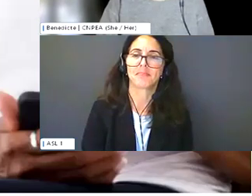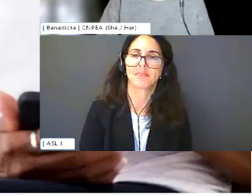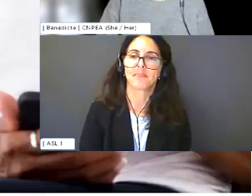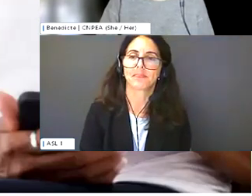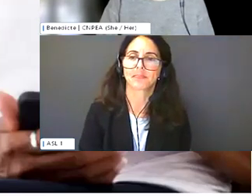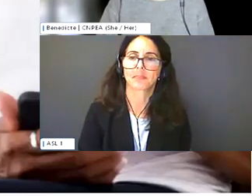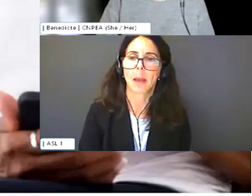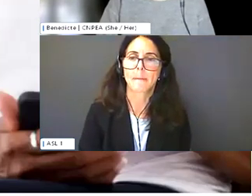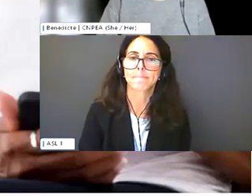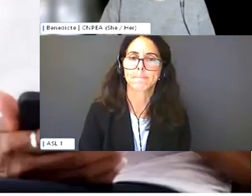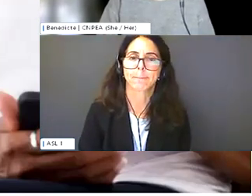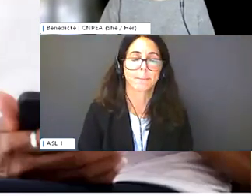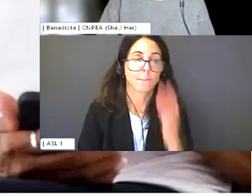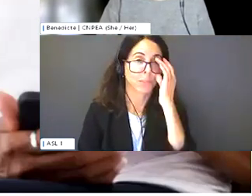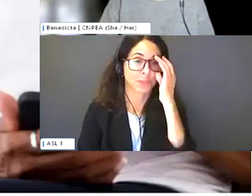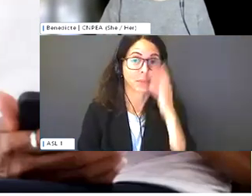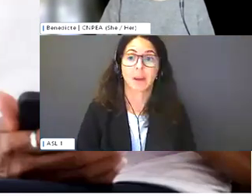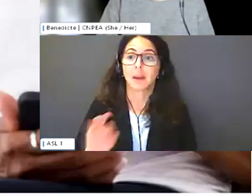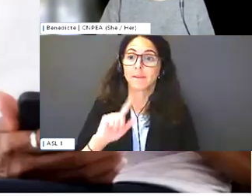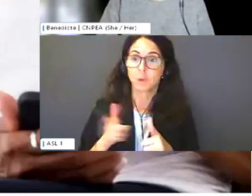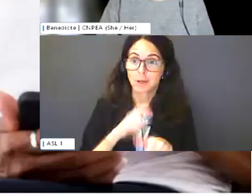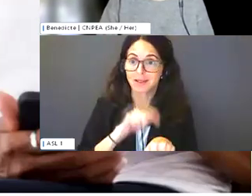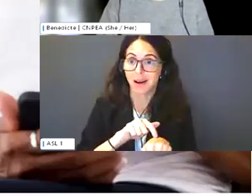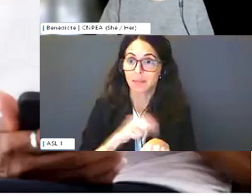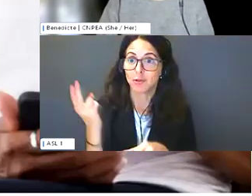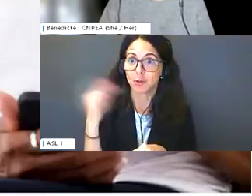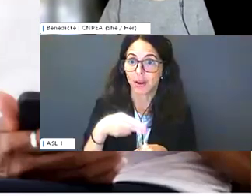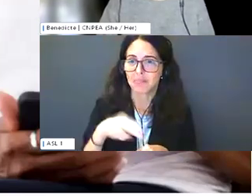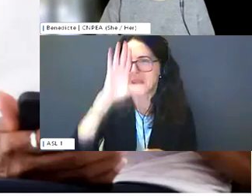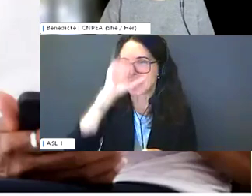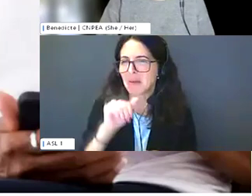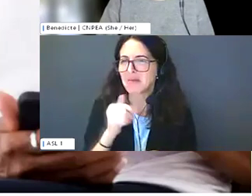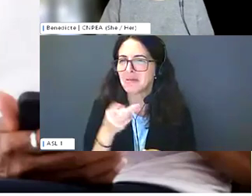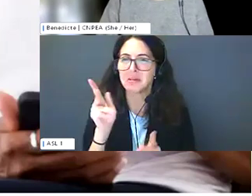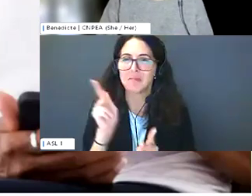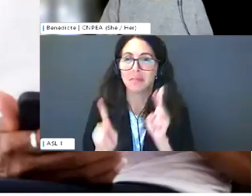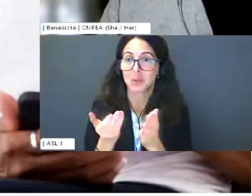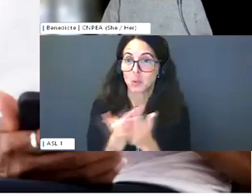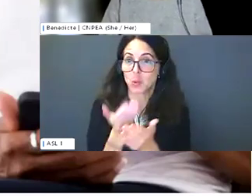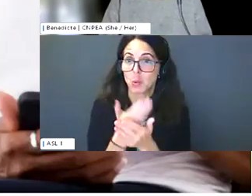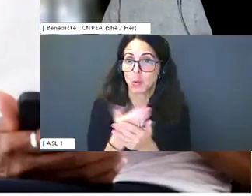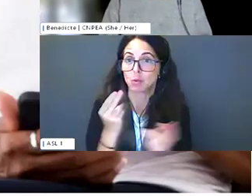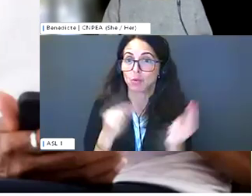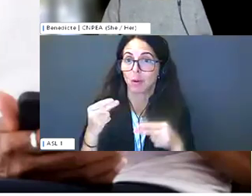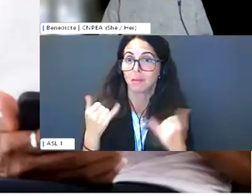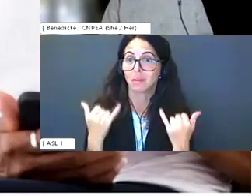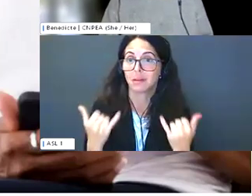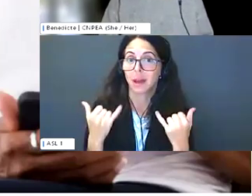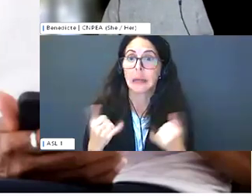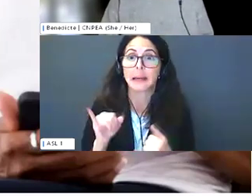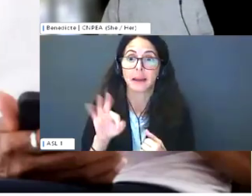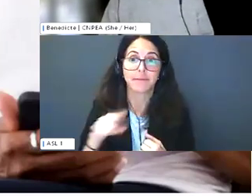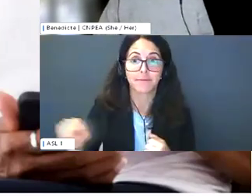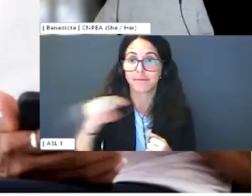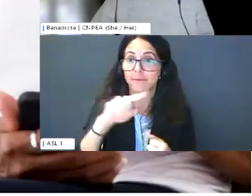And for those who are joining us for the first time, I know we have some new people joining us today. So if you're not familiar with our